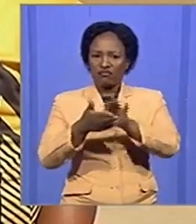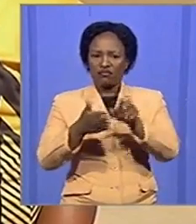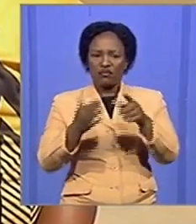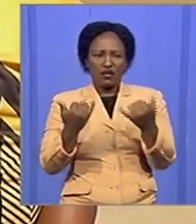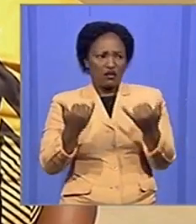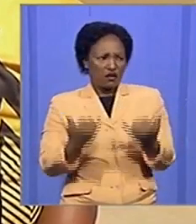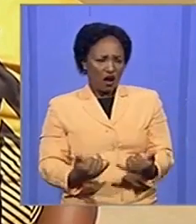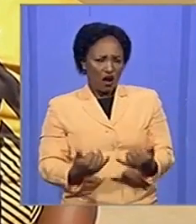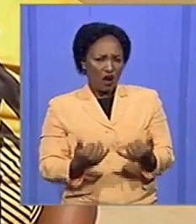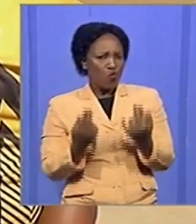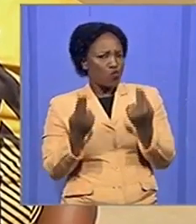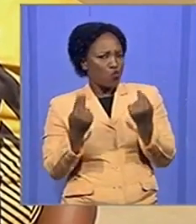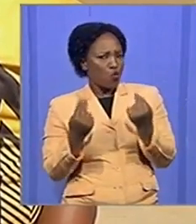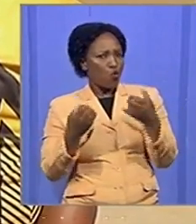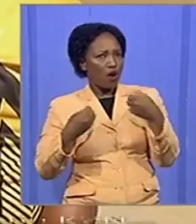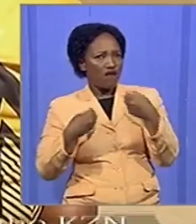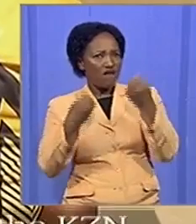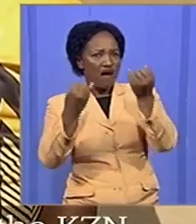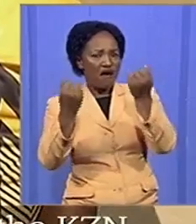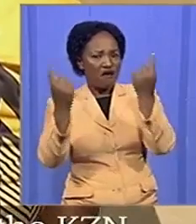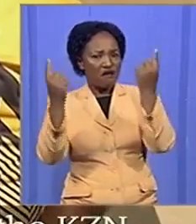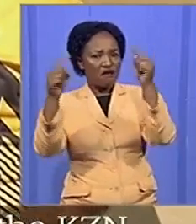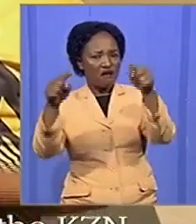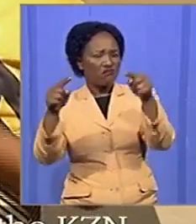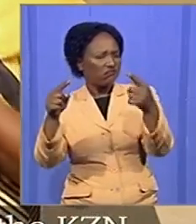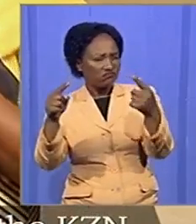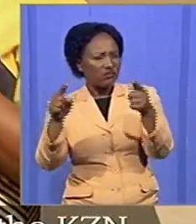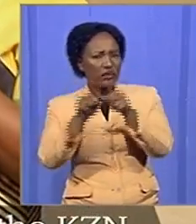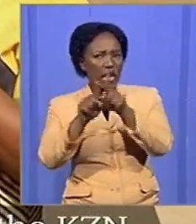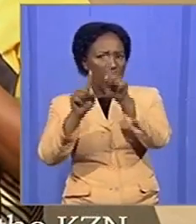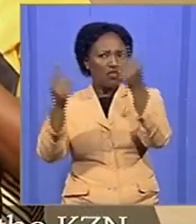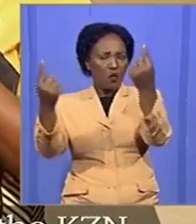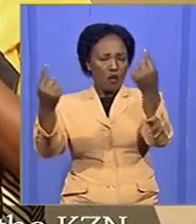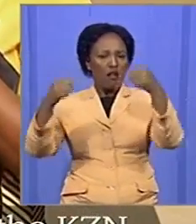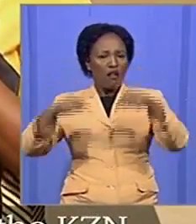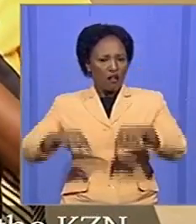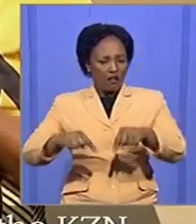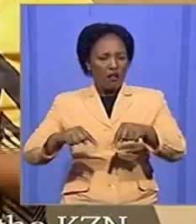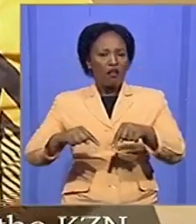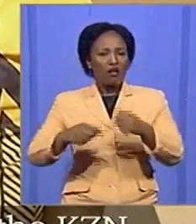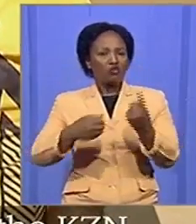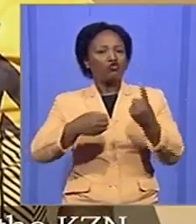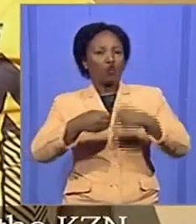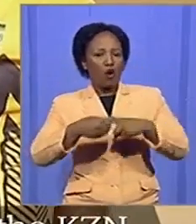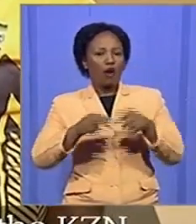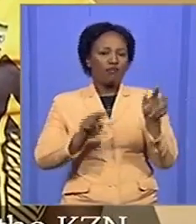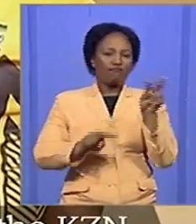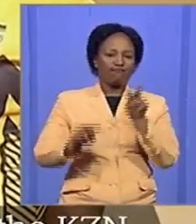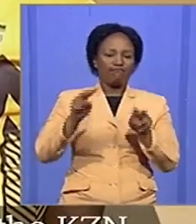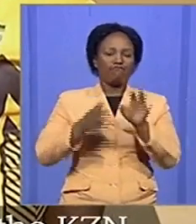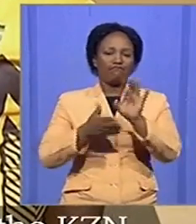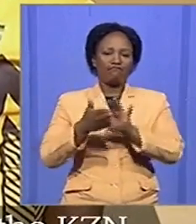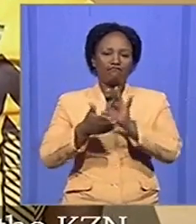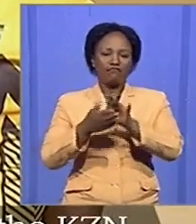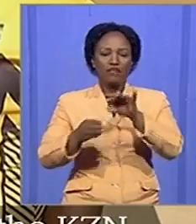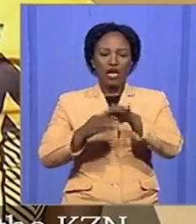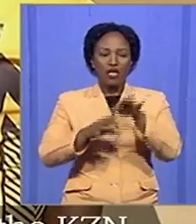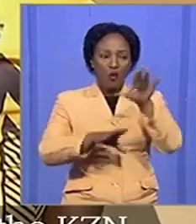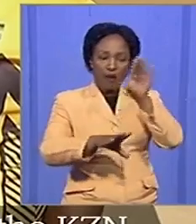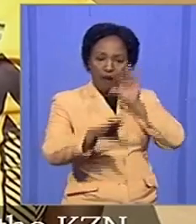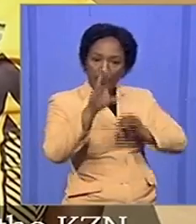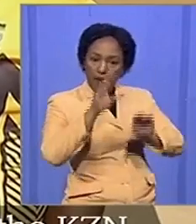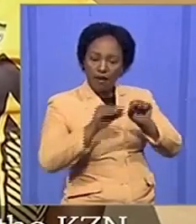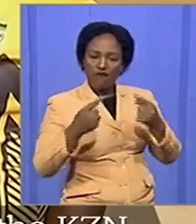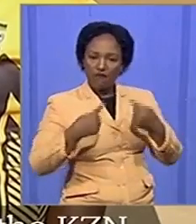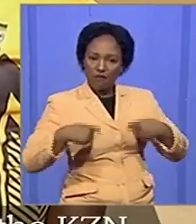not a new incident. They will join us, they will learn from us, we have learned from them, and they would